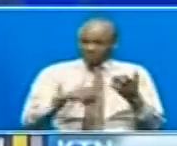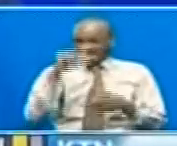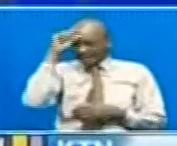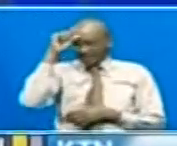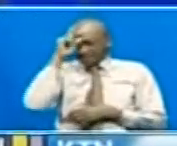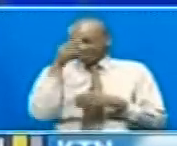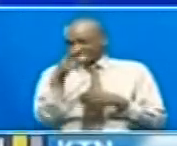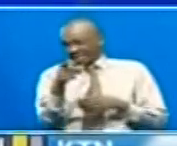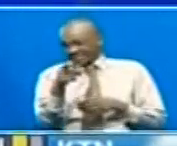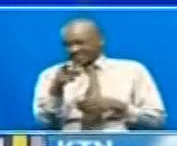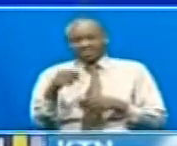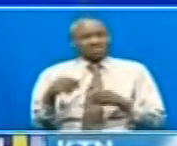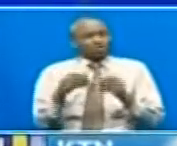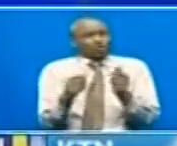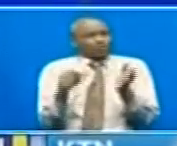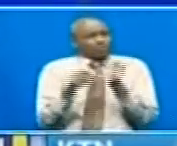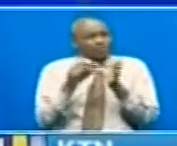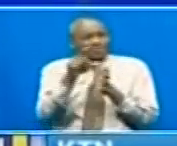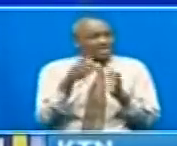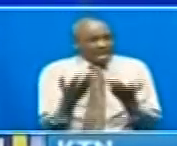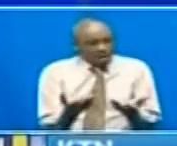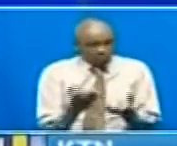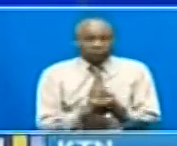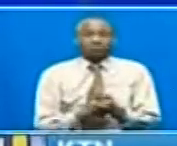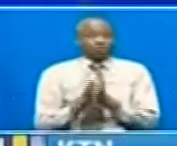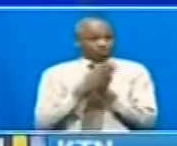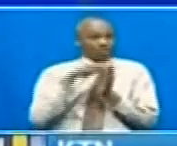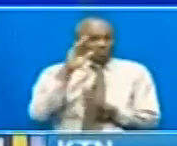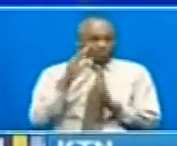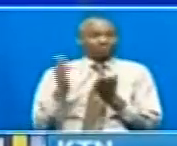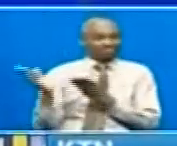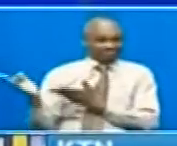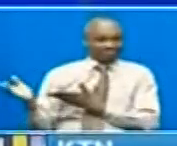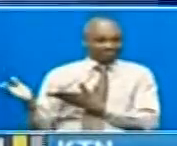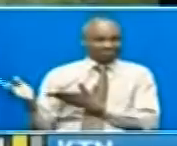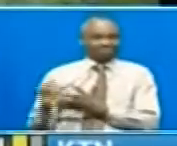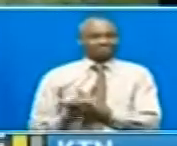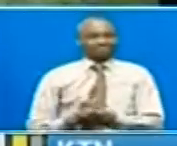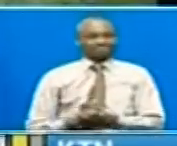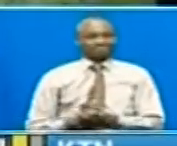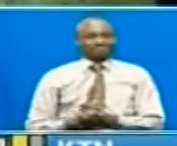government handled that attack. KTN's Asha Mwilu has that story.